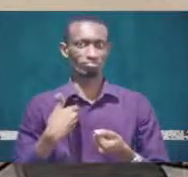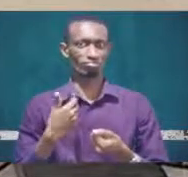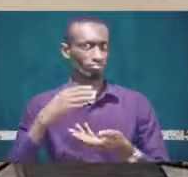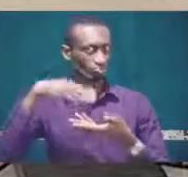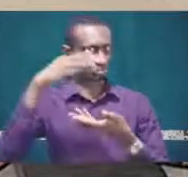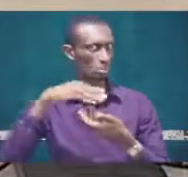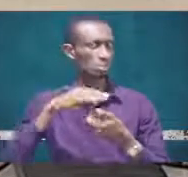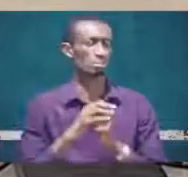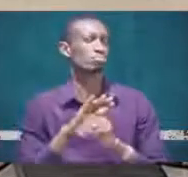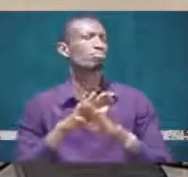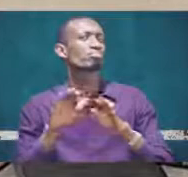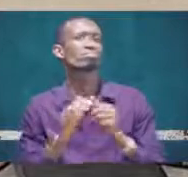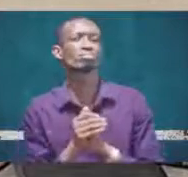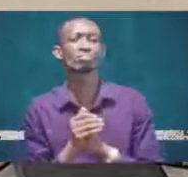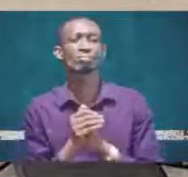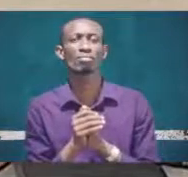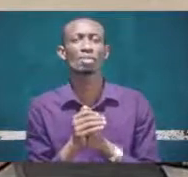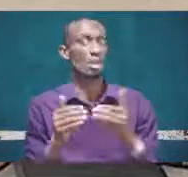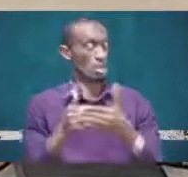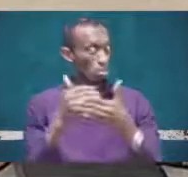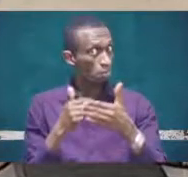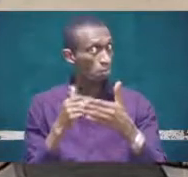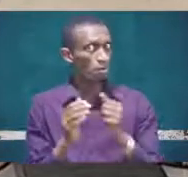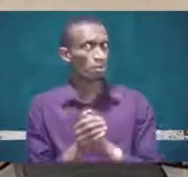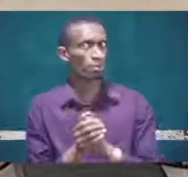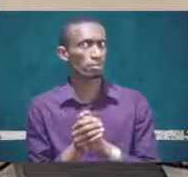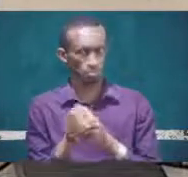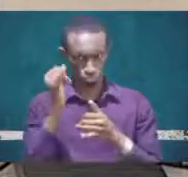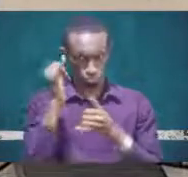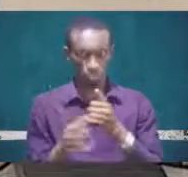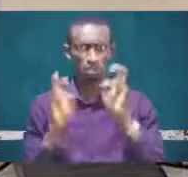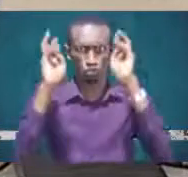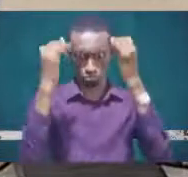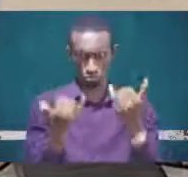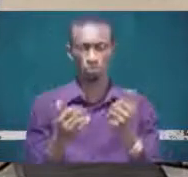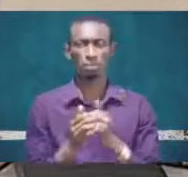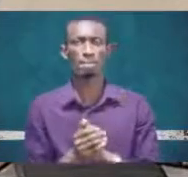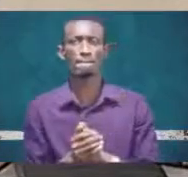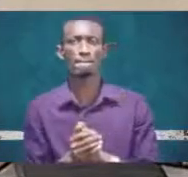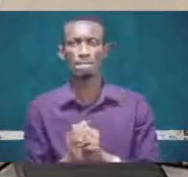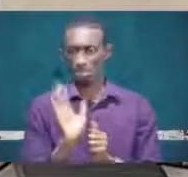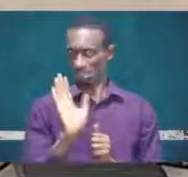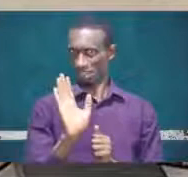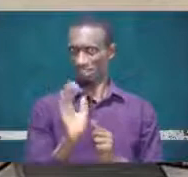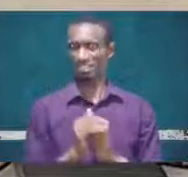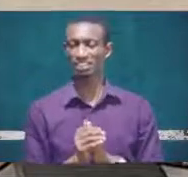understood. And then, before we wind up our lesson today, let